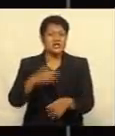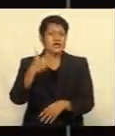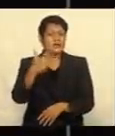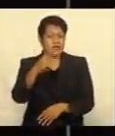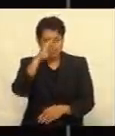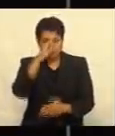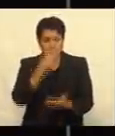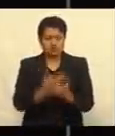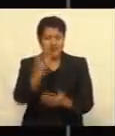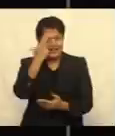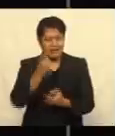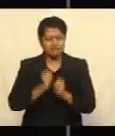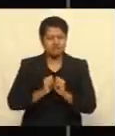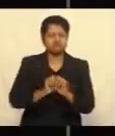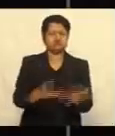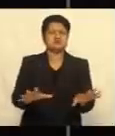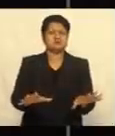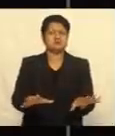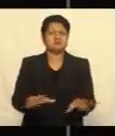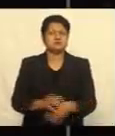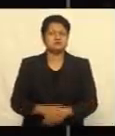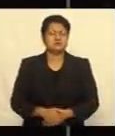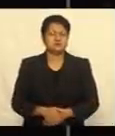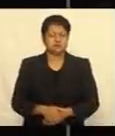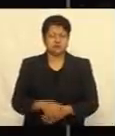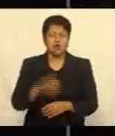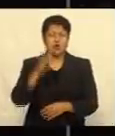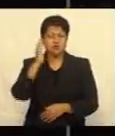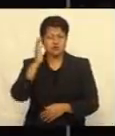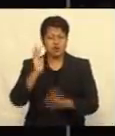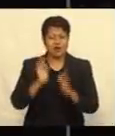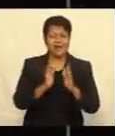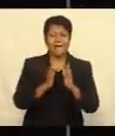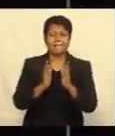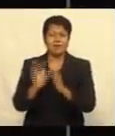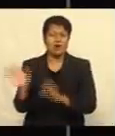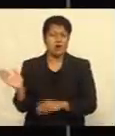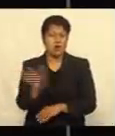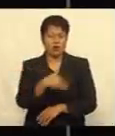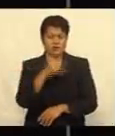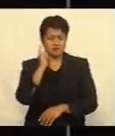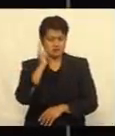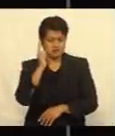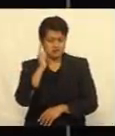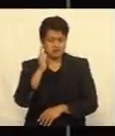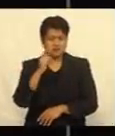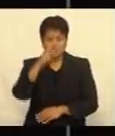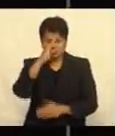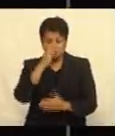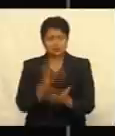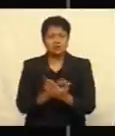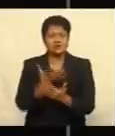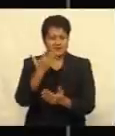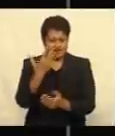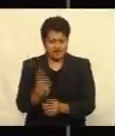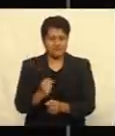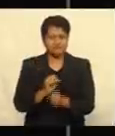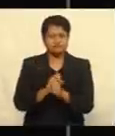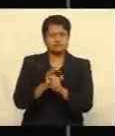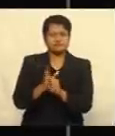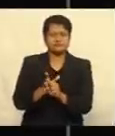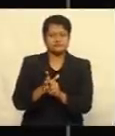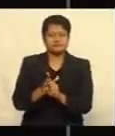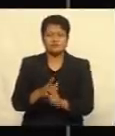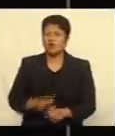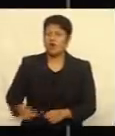for COVID-19. The head of school had emailed all teachers informing them that the student had COVID-19 and everyone needed to come in